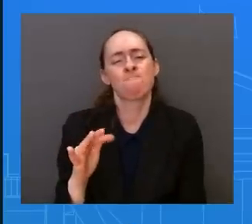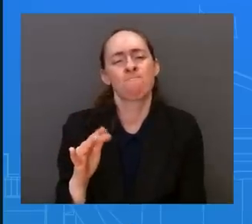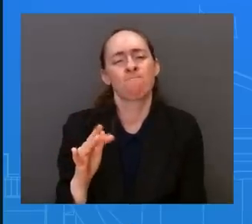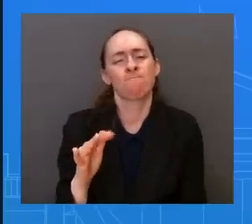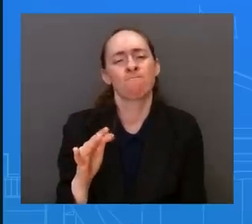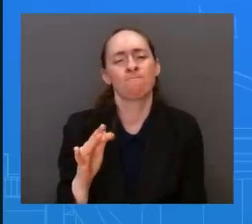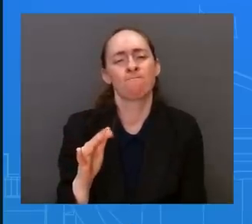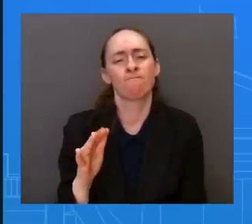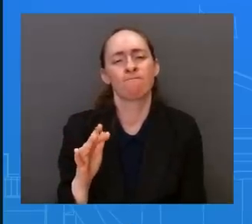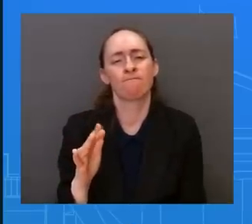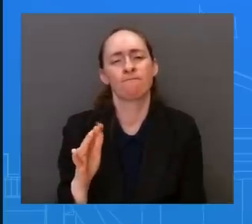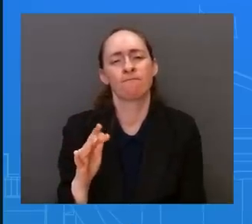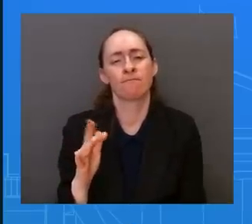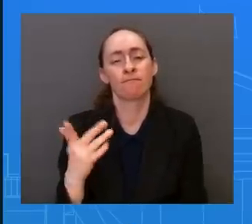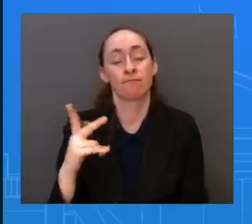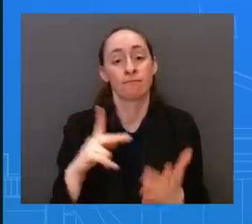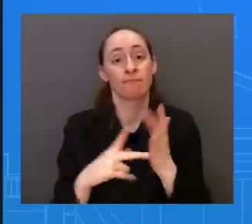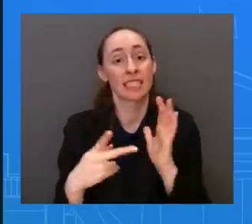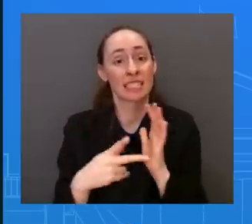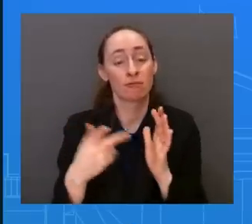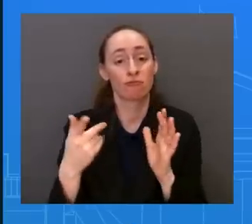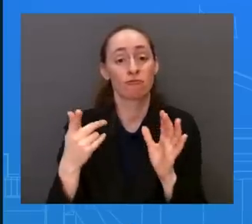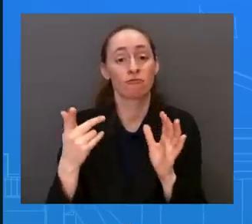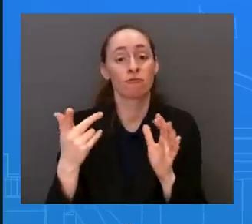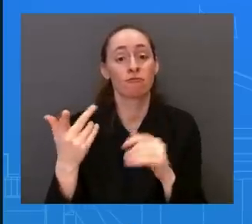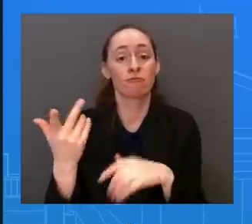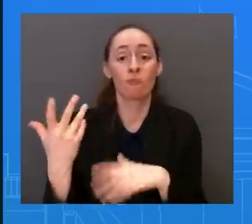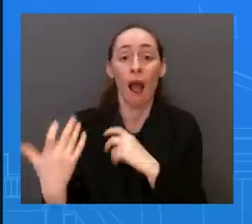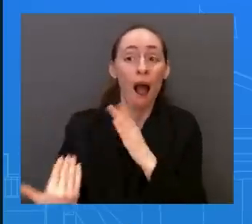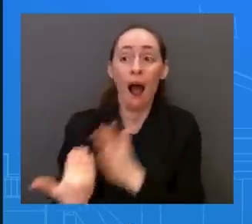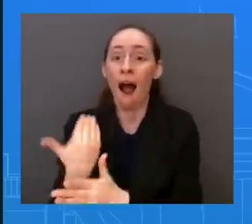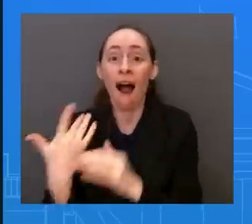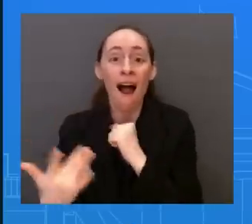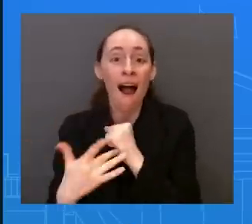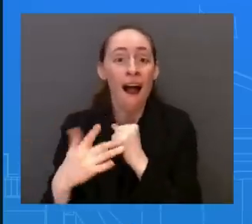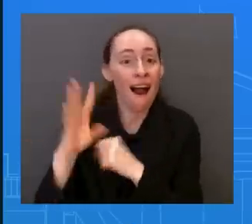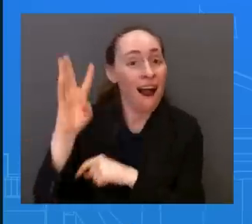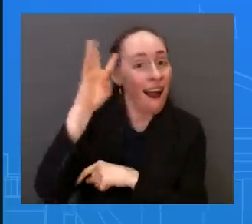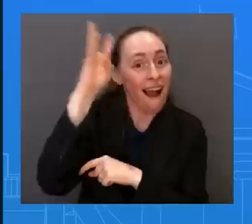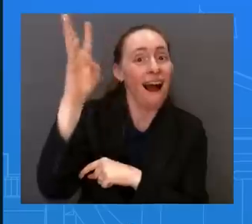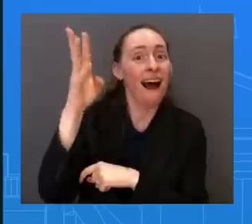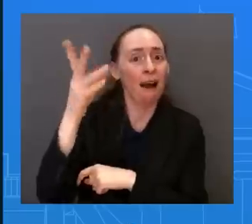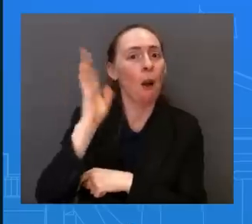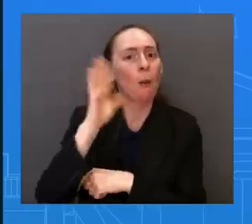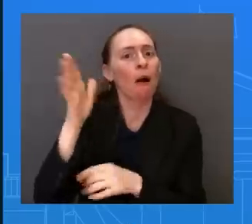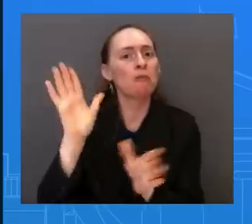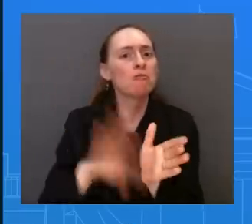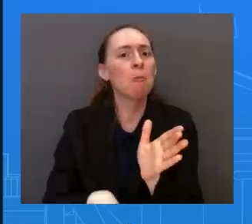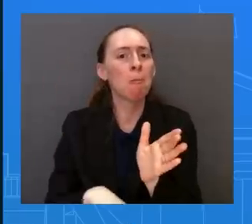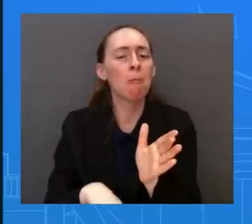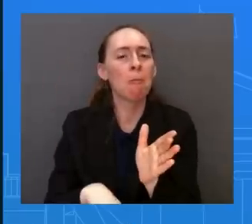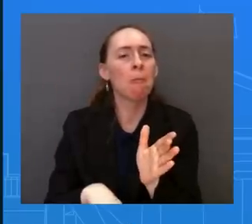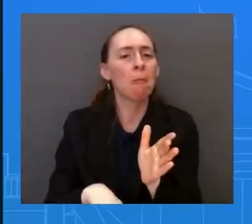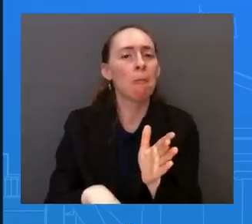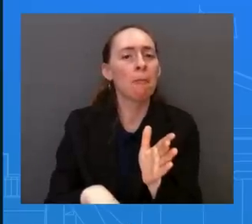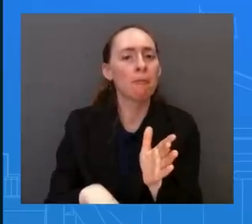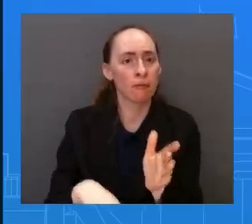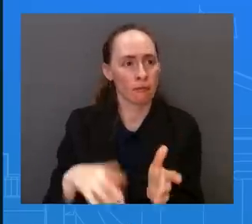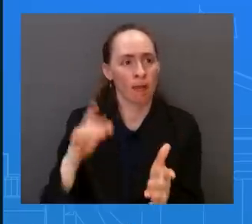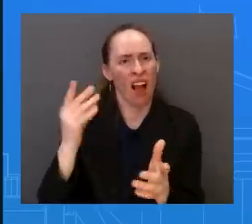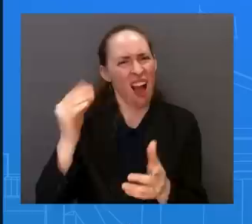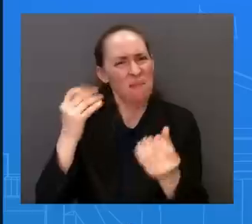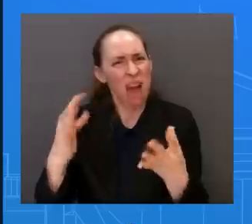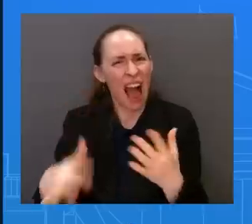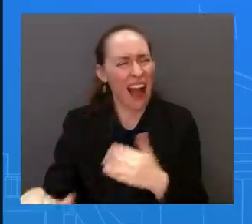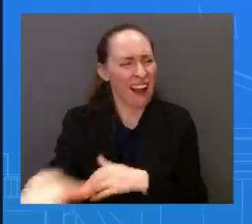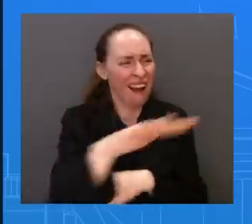energy technologies that are critical for the world, and that those benefits are felt far outside the United States. Number